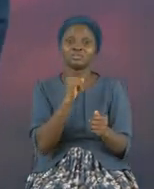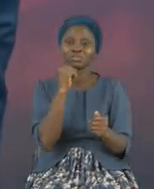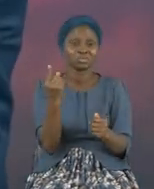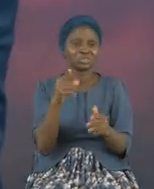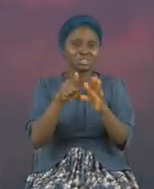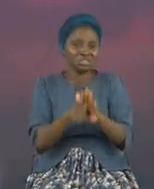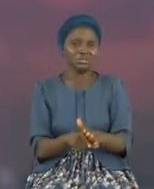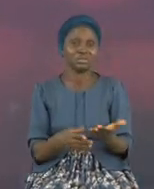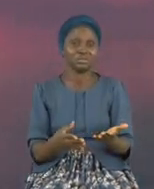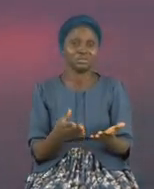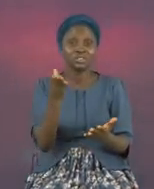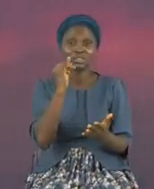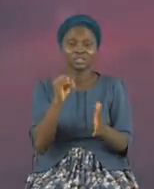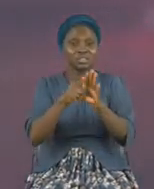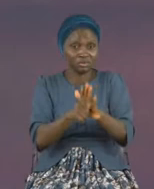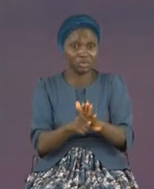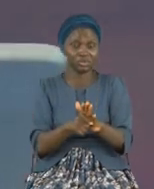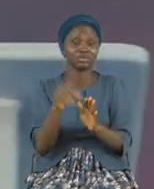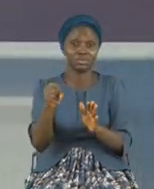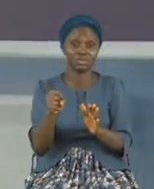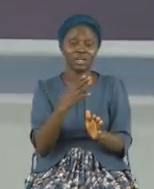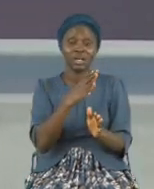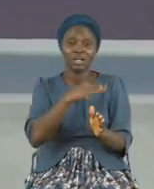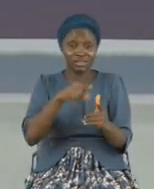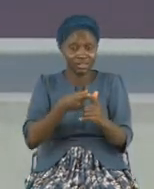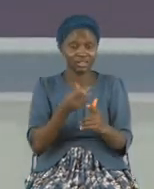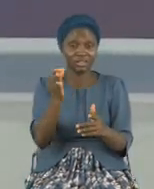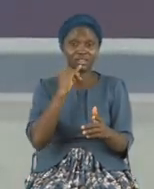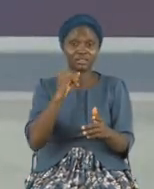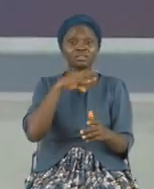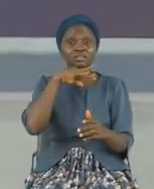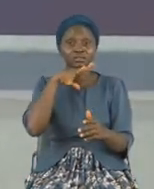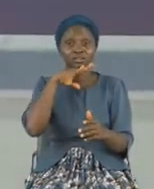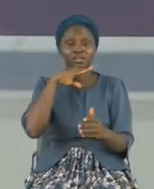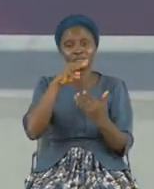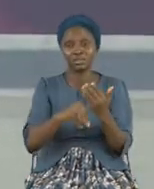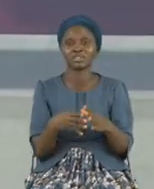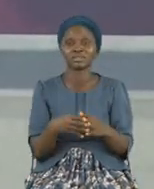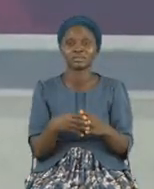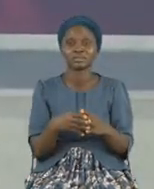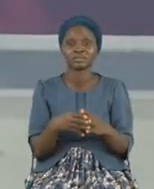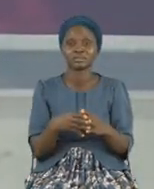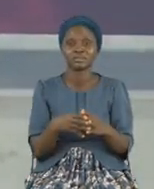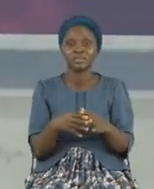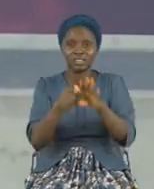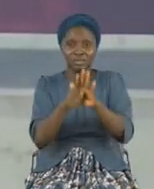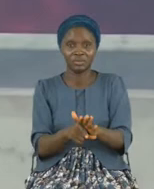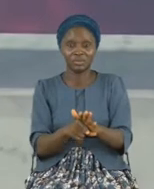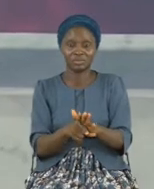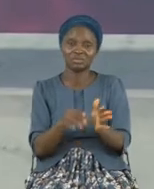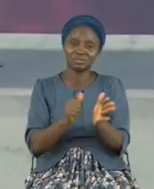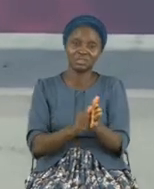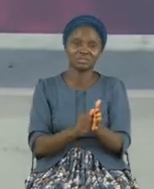there's depression, yes, then there's defilement. You know, depression that somebody breaks down